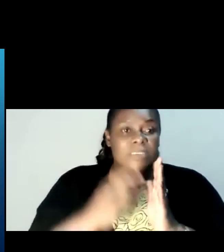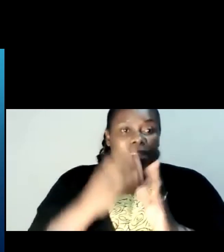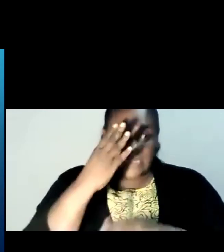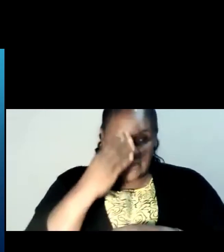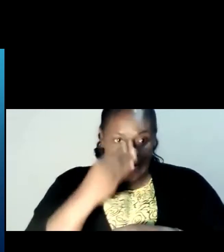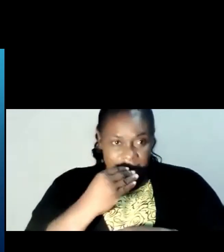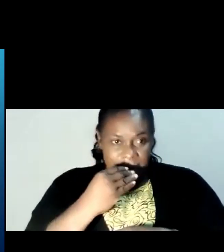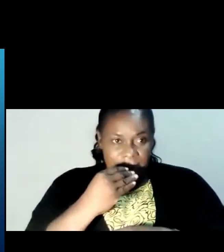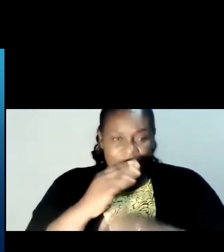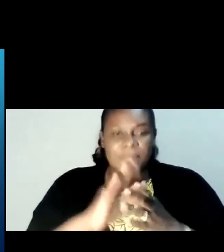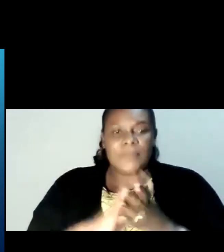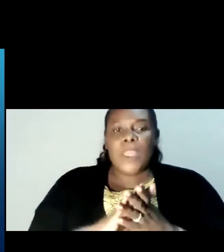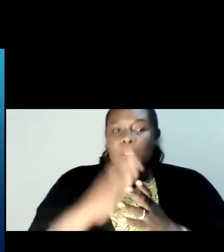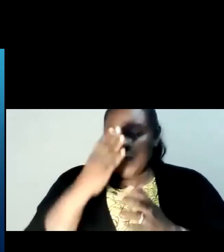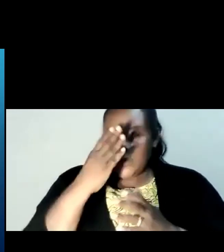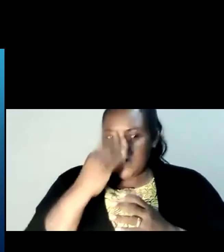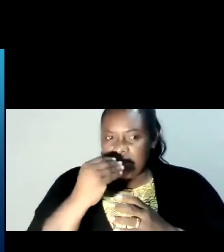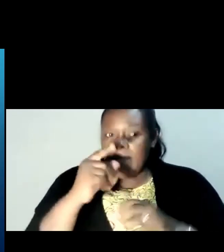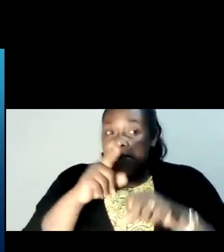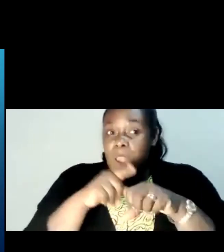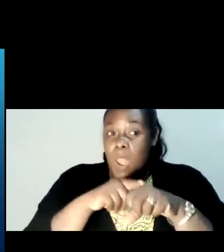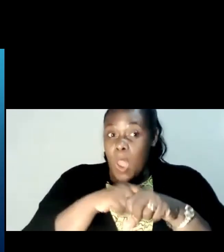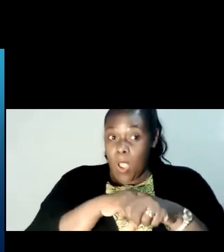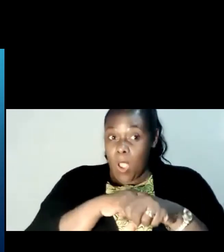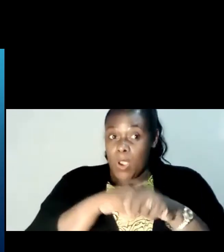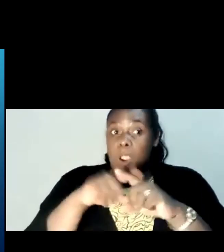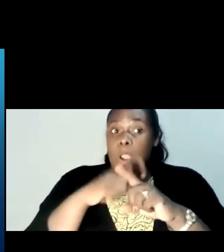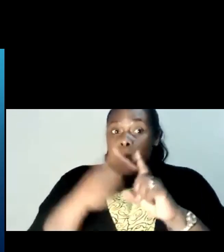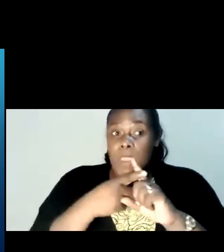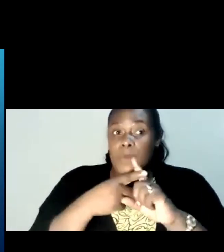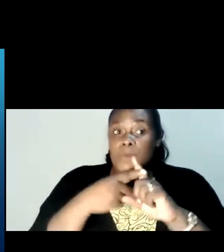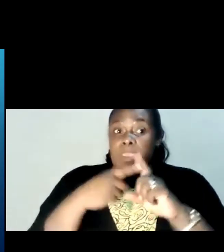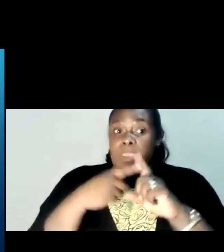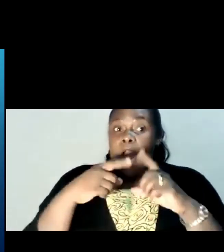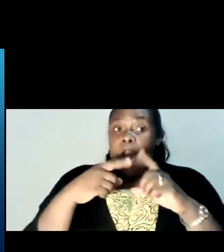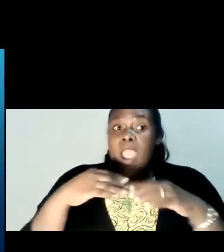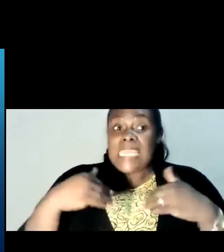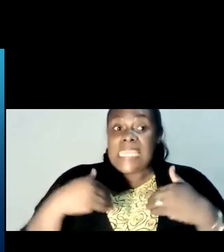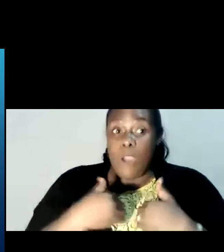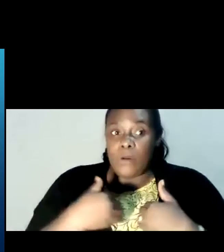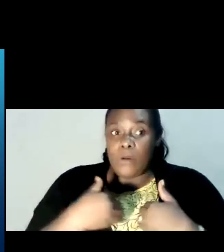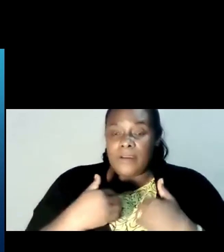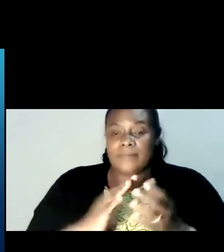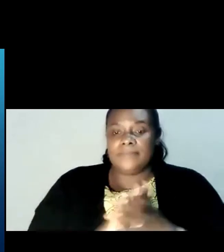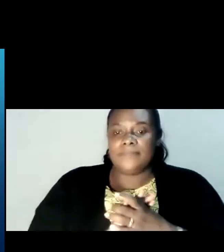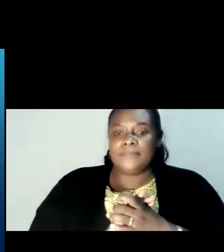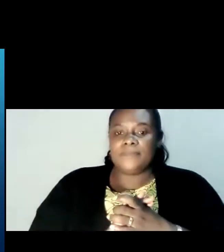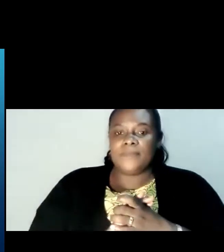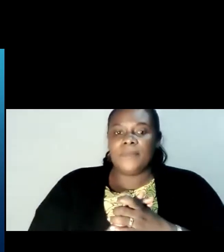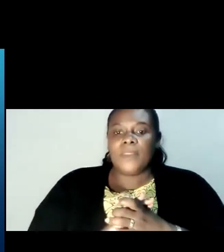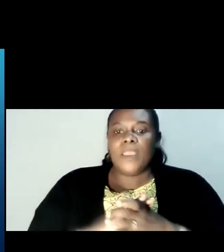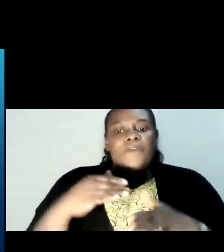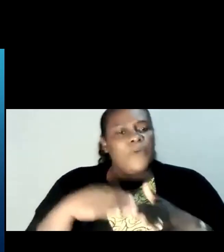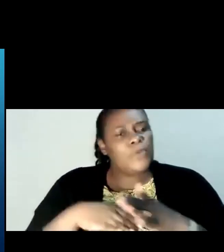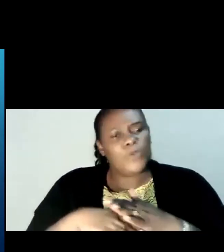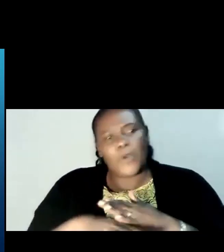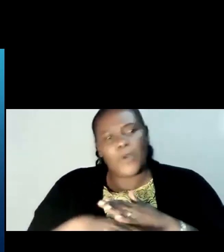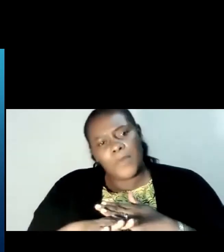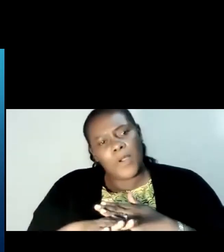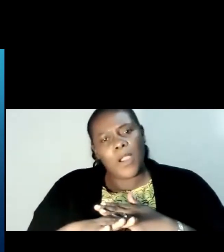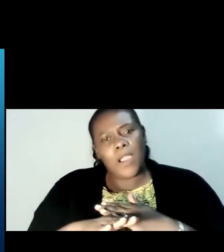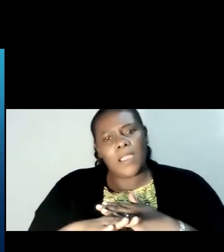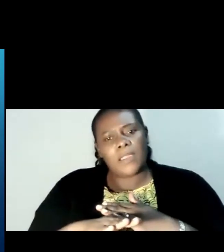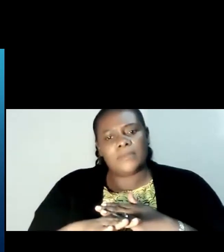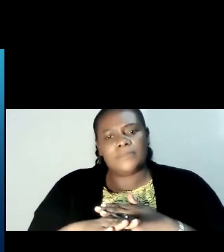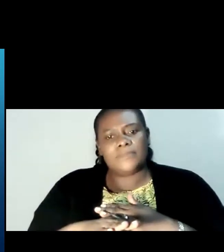when we are younger. From the time we're born, we can sleep for up